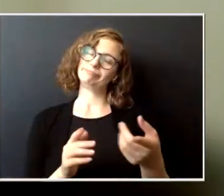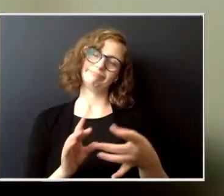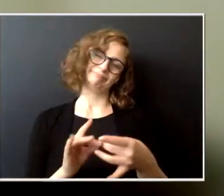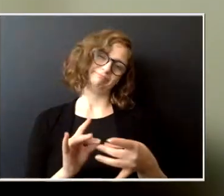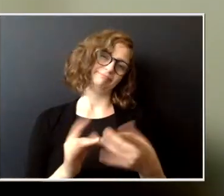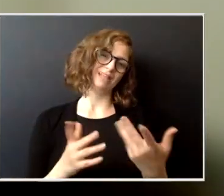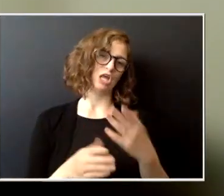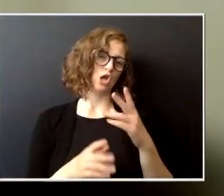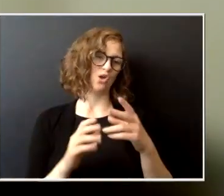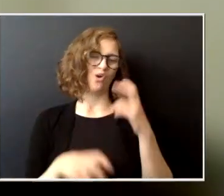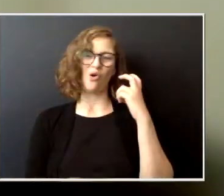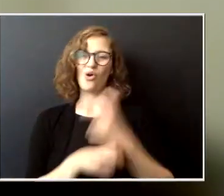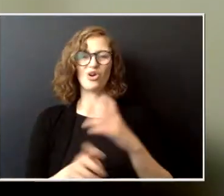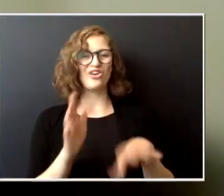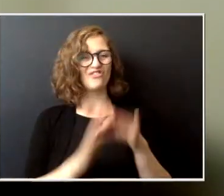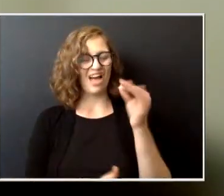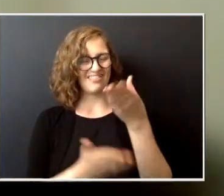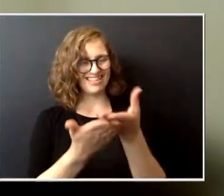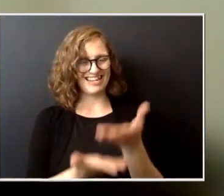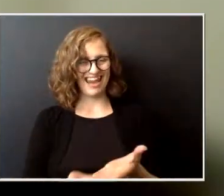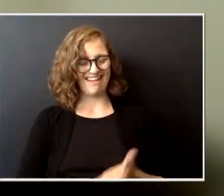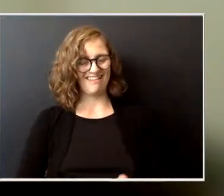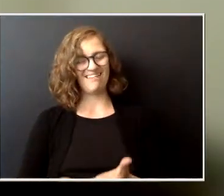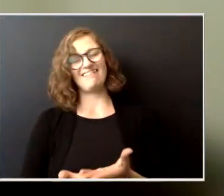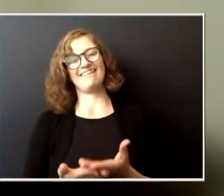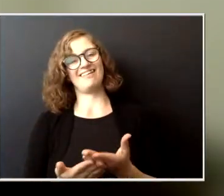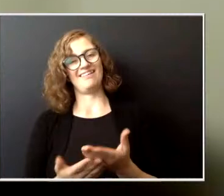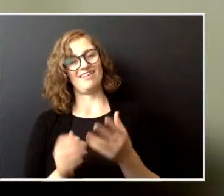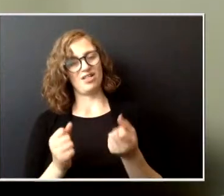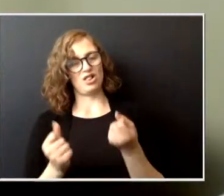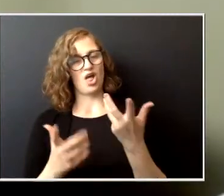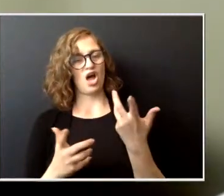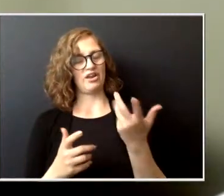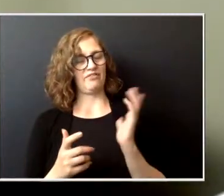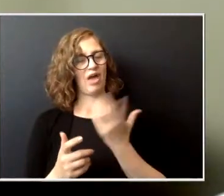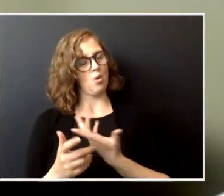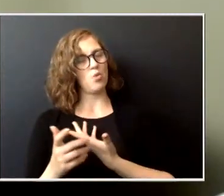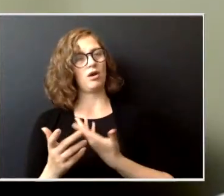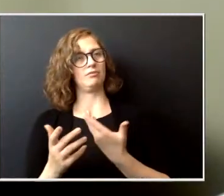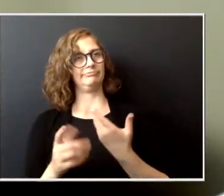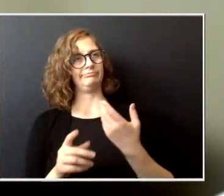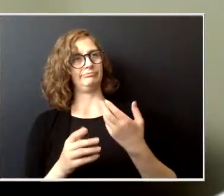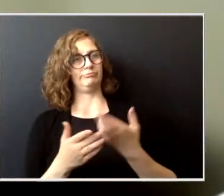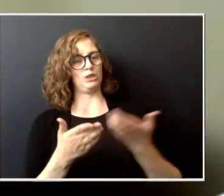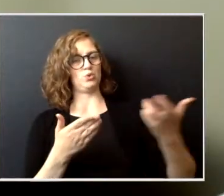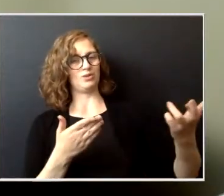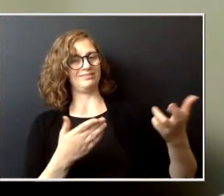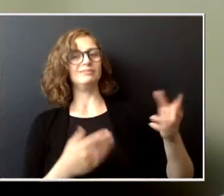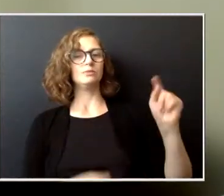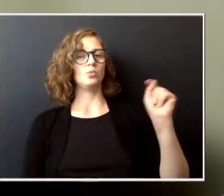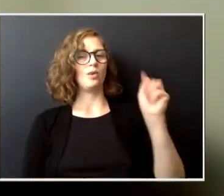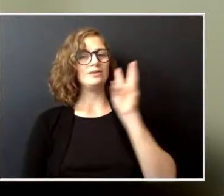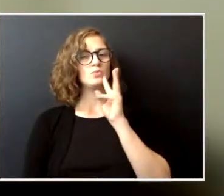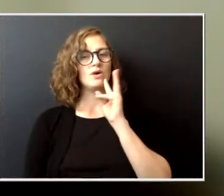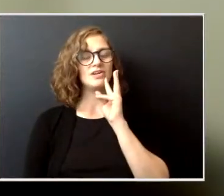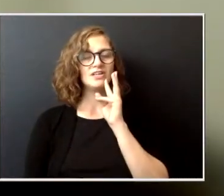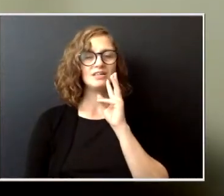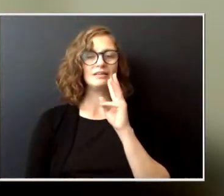what we're using to extrapolate from is that wastewater data. There's also a new variant which seems to be out